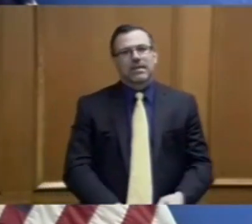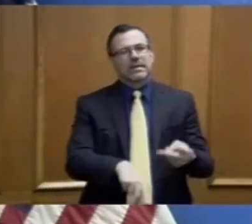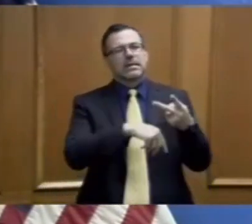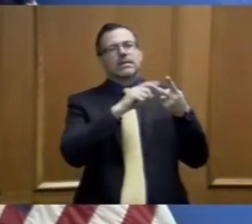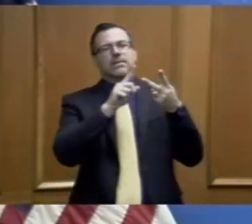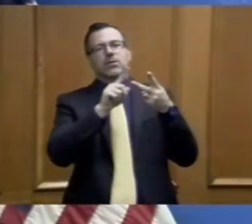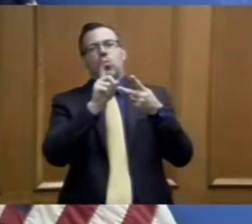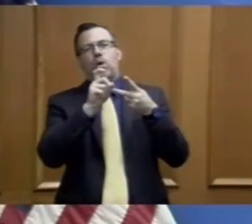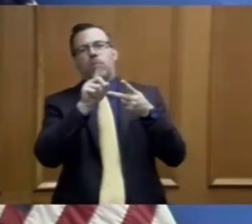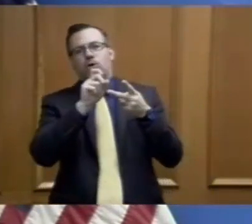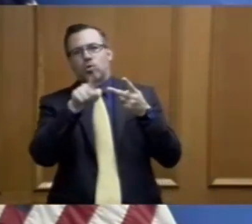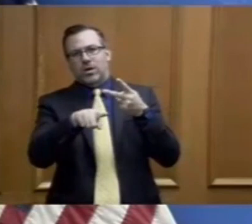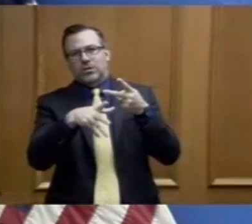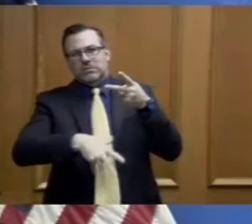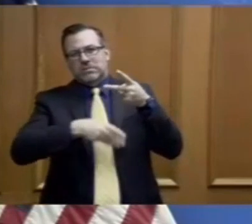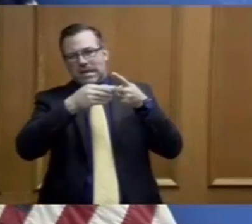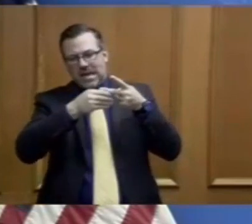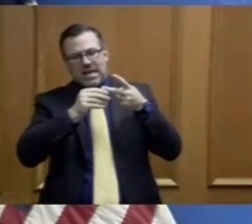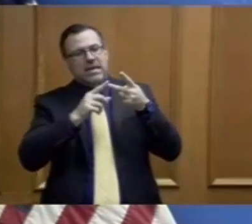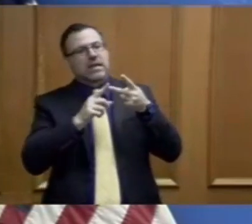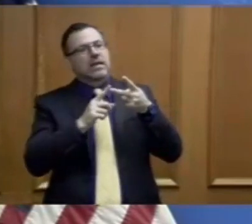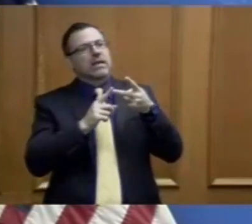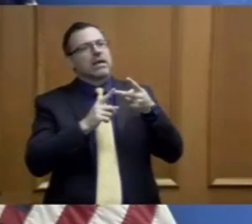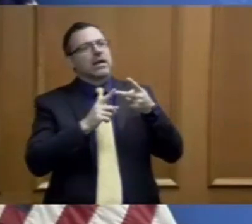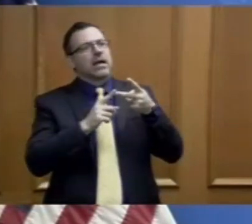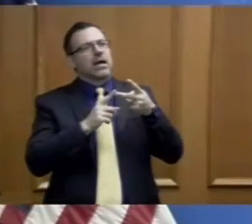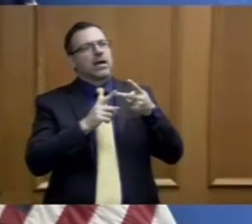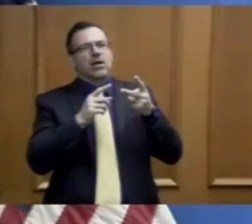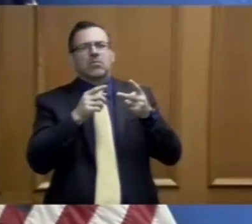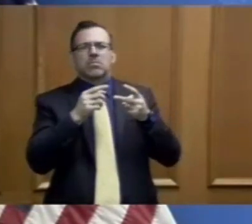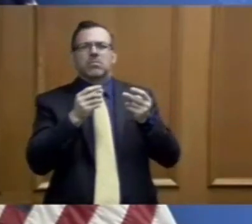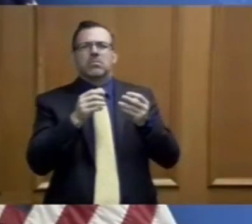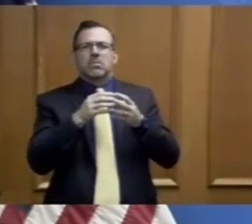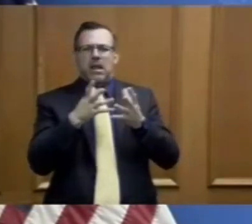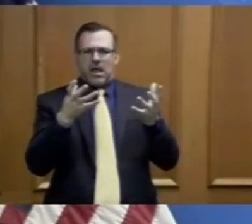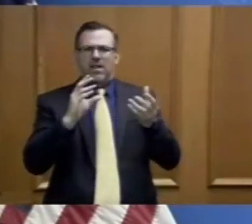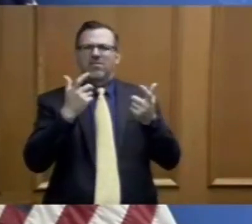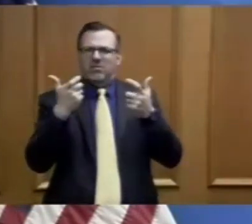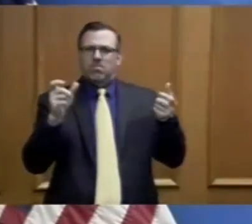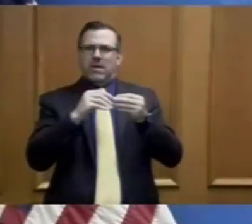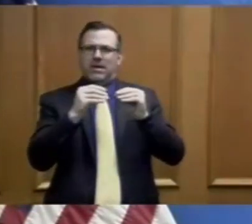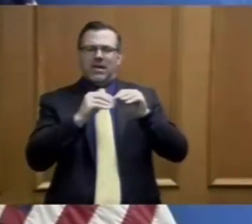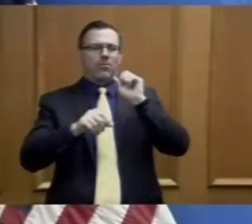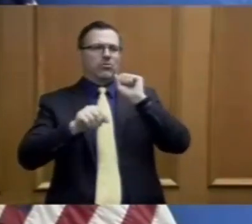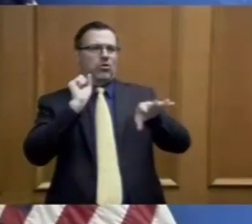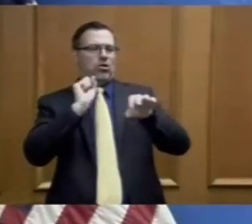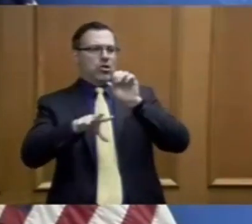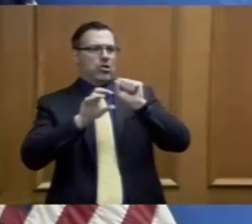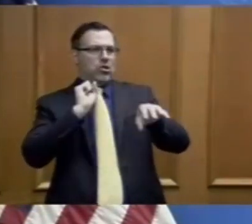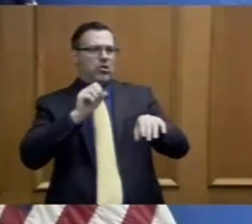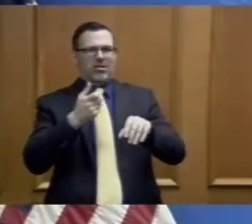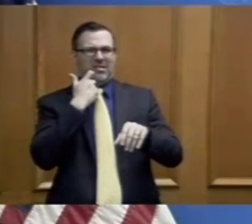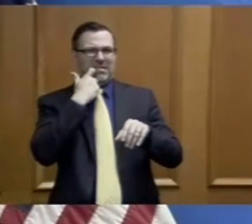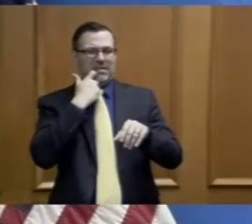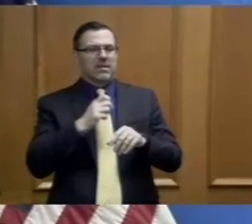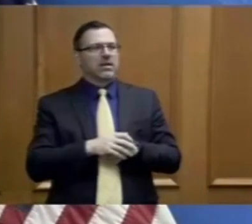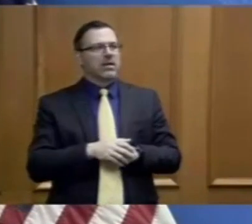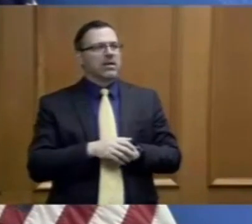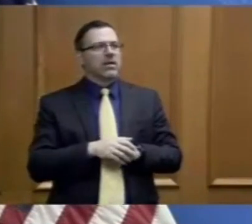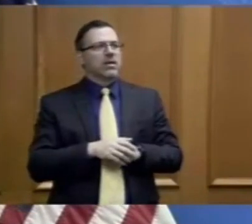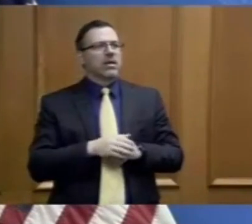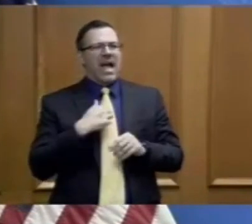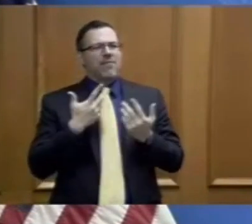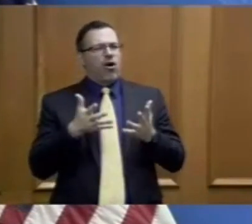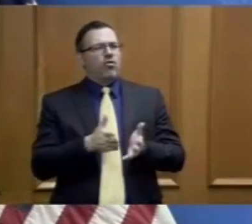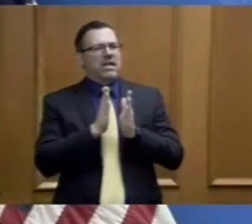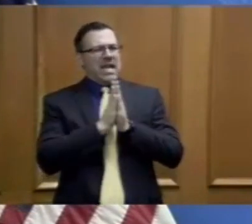more question, if I can slip that in. There were a lot of big numbers tossed out at the beginning in your remarks. I've asked this before, but